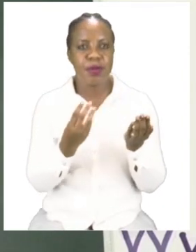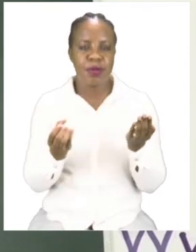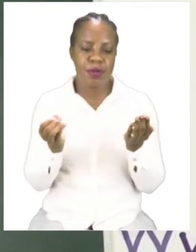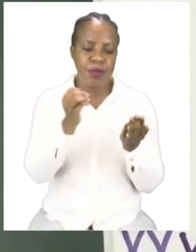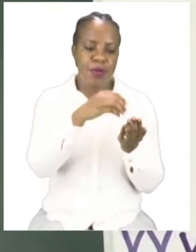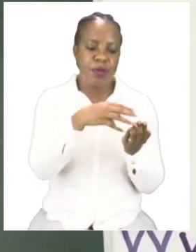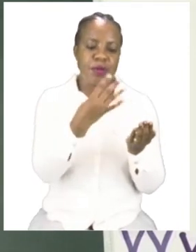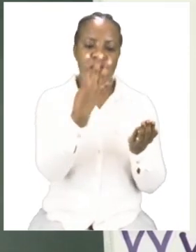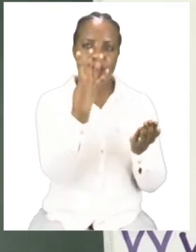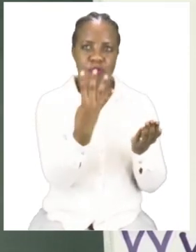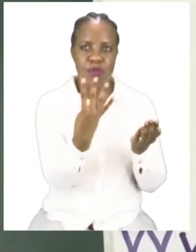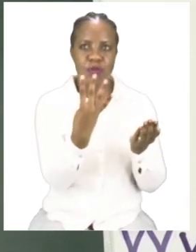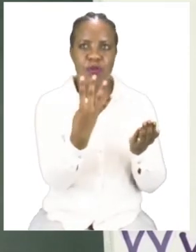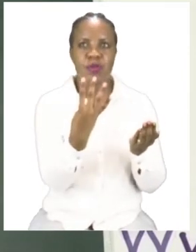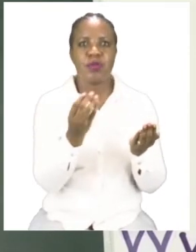4,